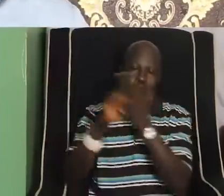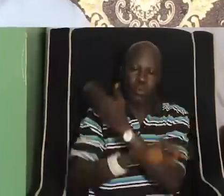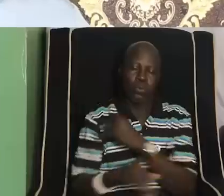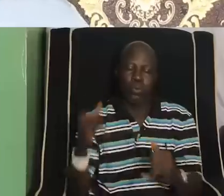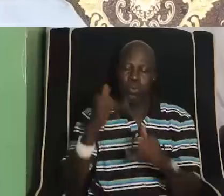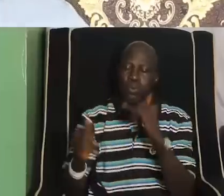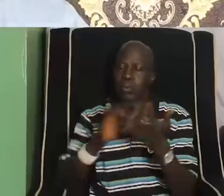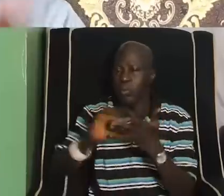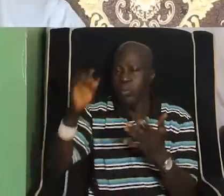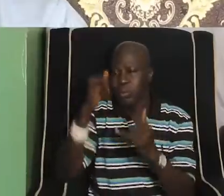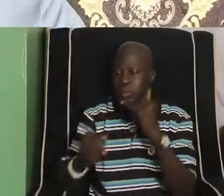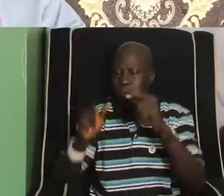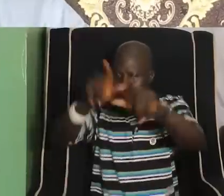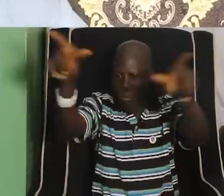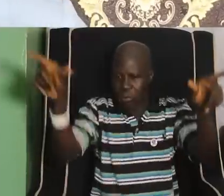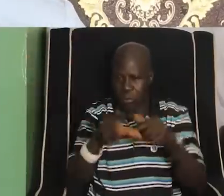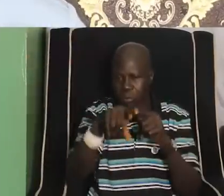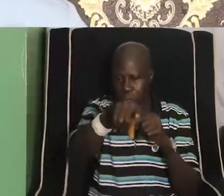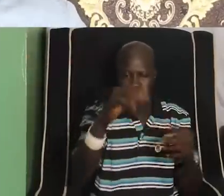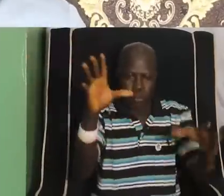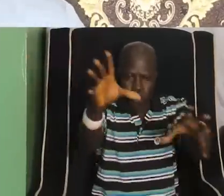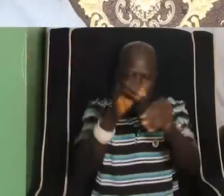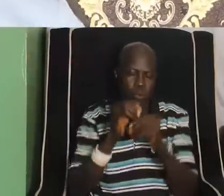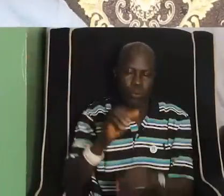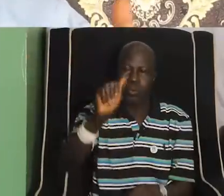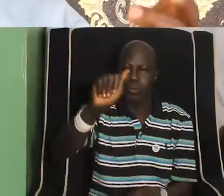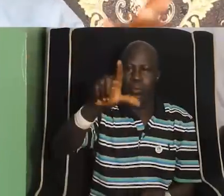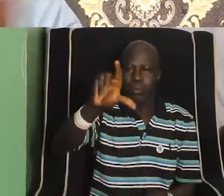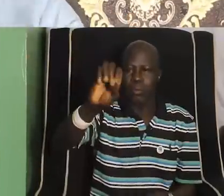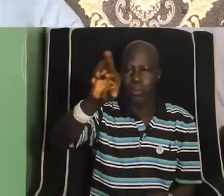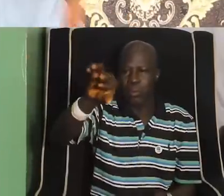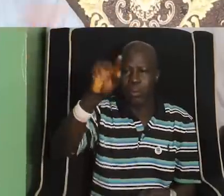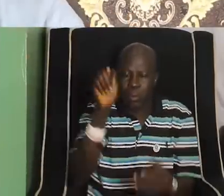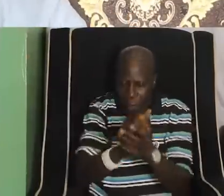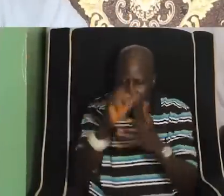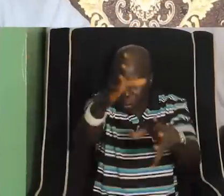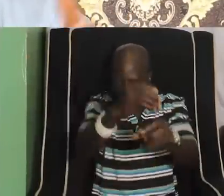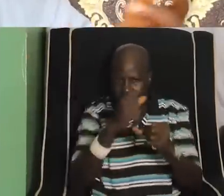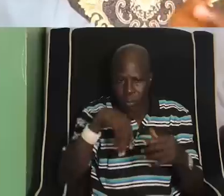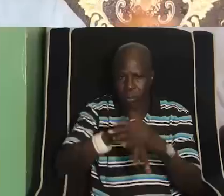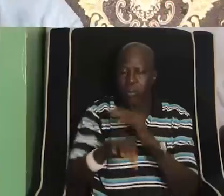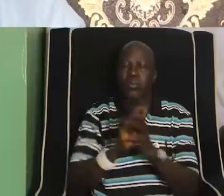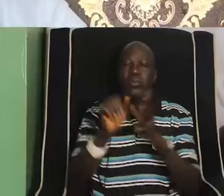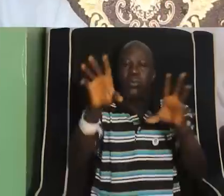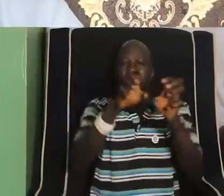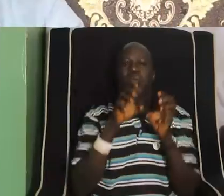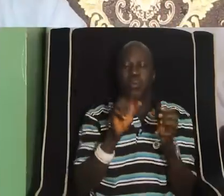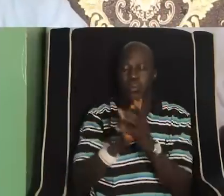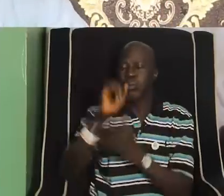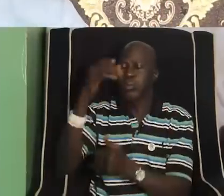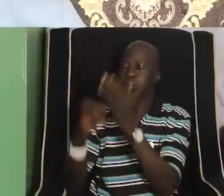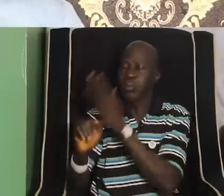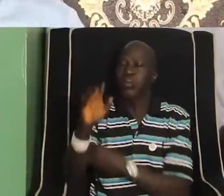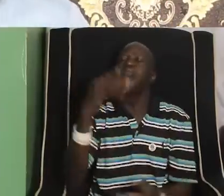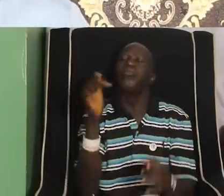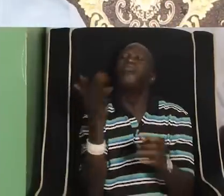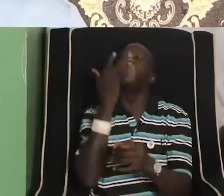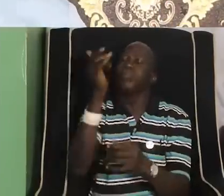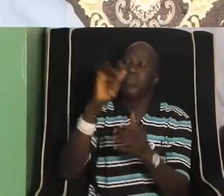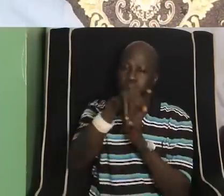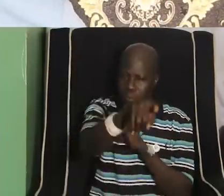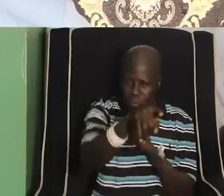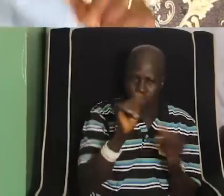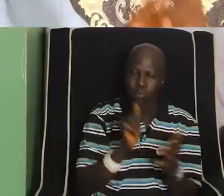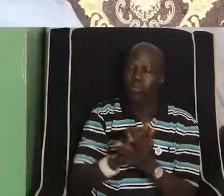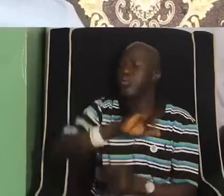the week. Ó máa tẹ̀ ọ́ lọ́wọ́. Will locate you. Ó gbà láà. You receive an alert. Ó máa gbà láà. You receive an alert. Ó gbà láà. You receive an alert. Ọlọ́run á yà ọ́ lẹ́nu. God will